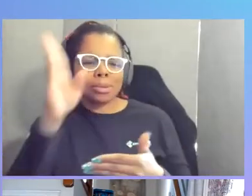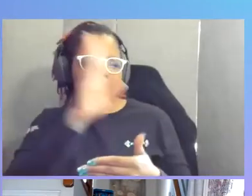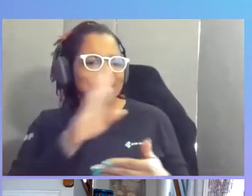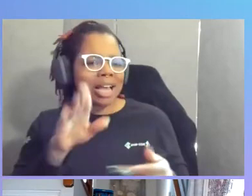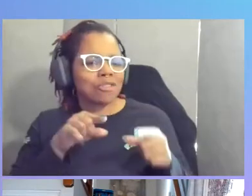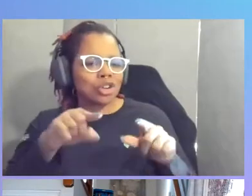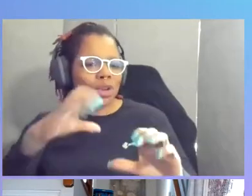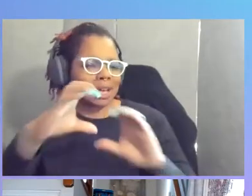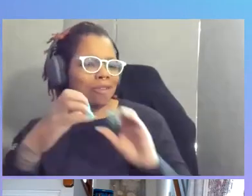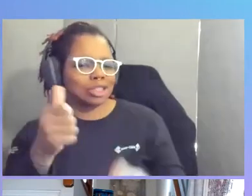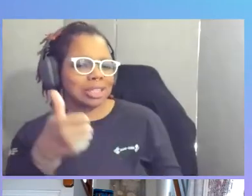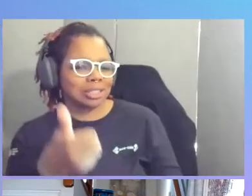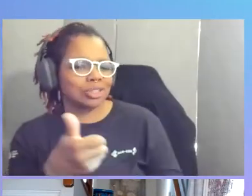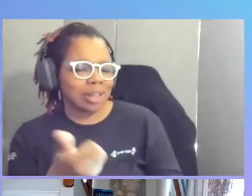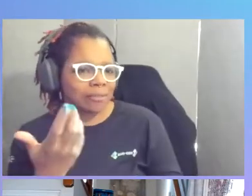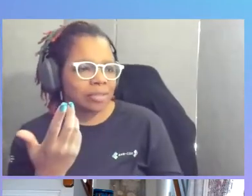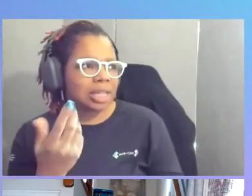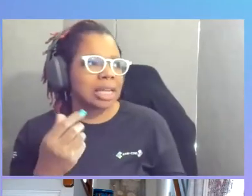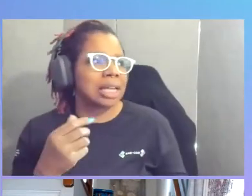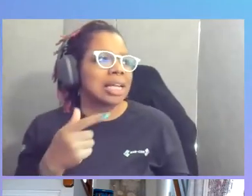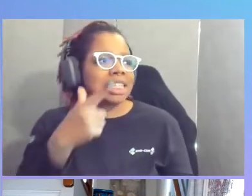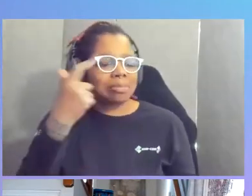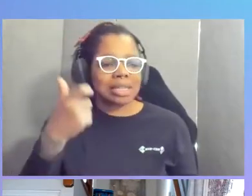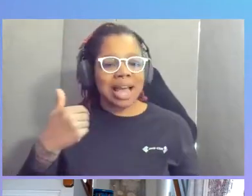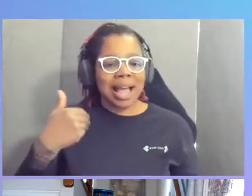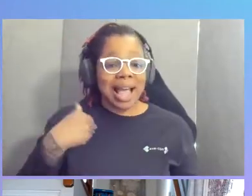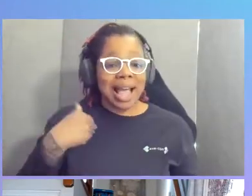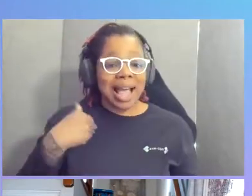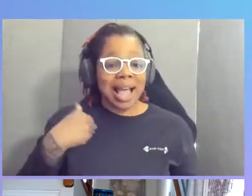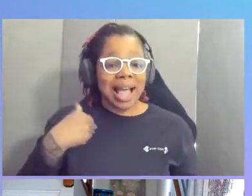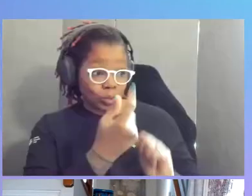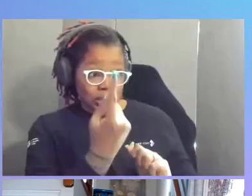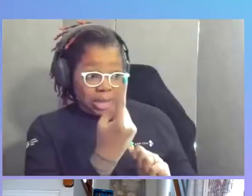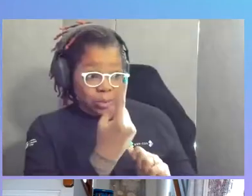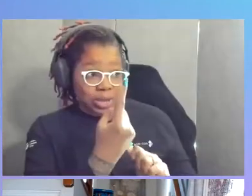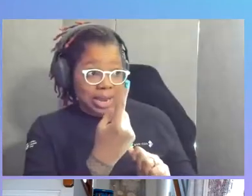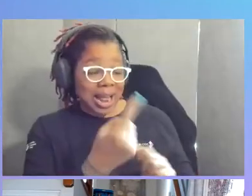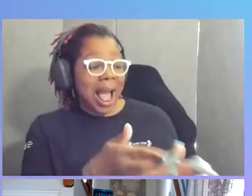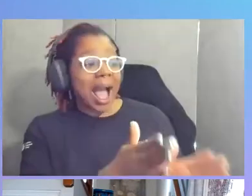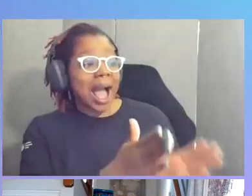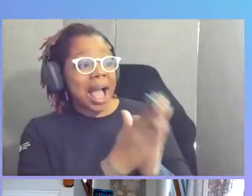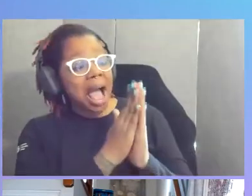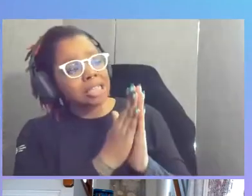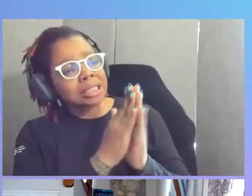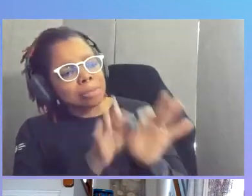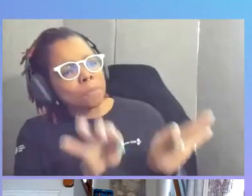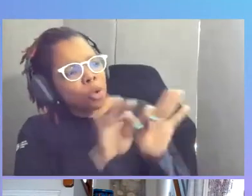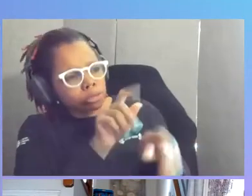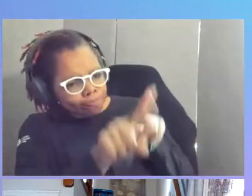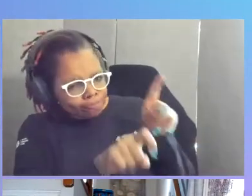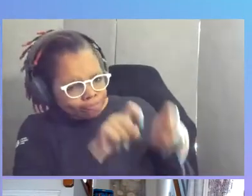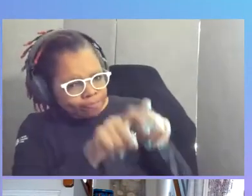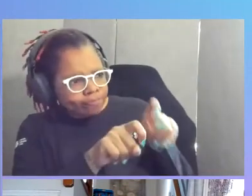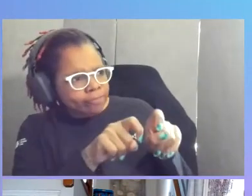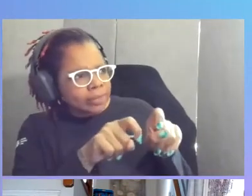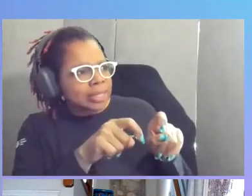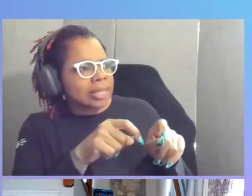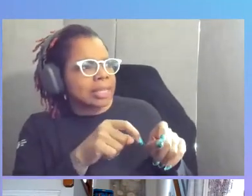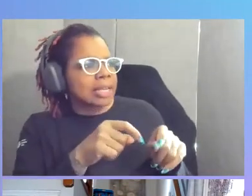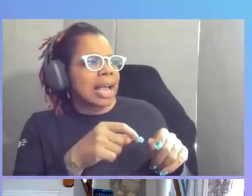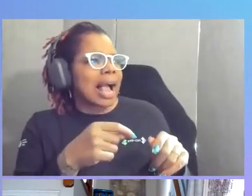conversation itself that I've won someone over. It's that I have a conversation with someone, I ask them some critical questions, and I pretty